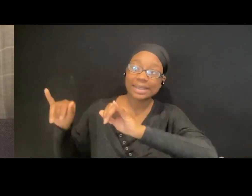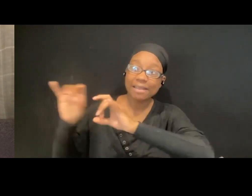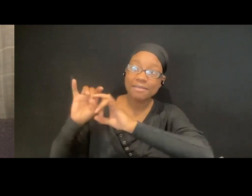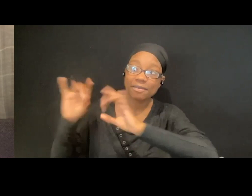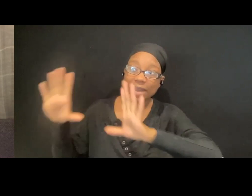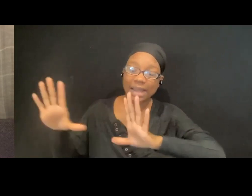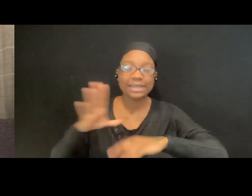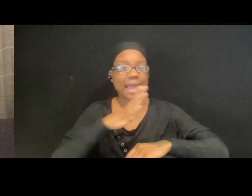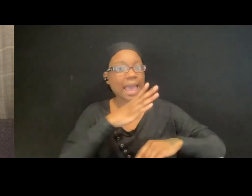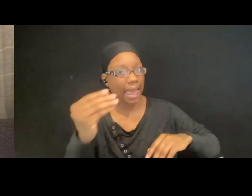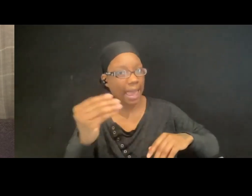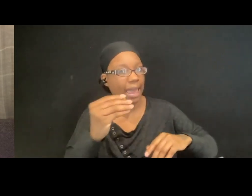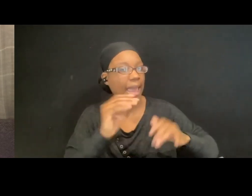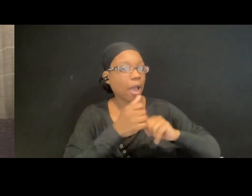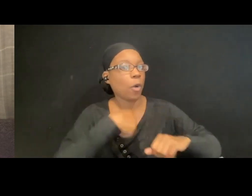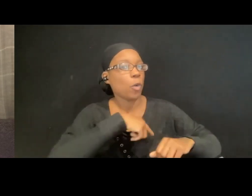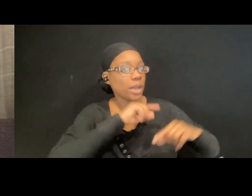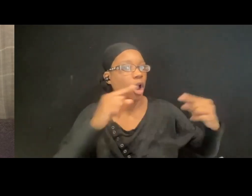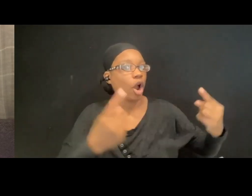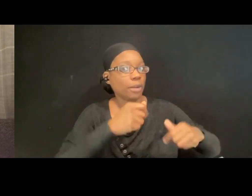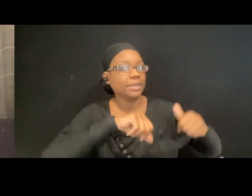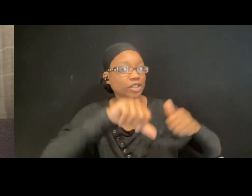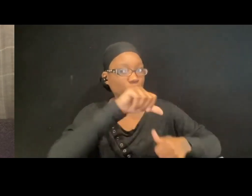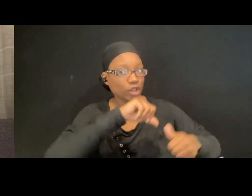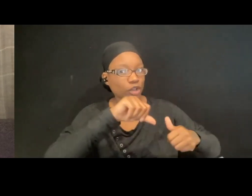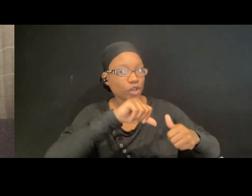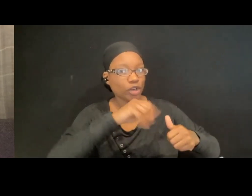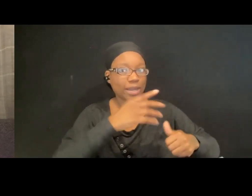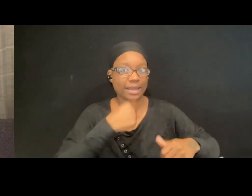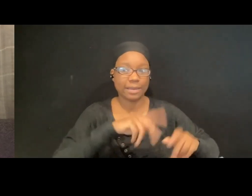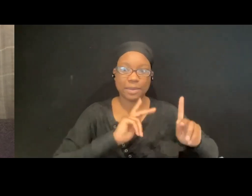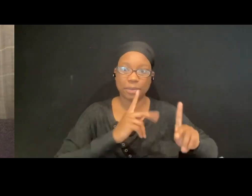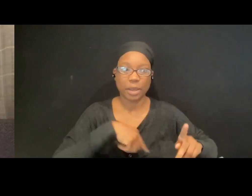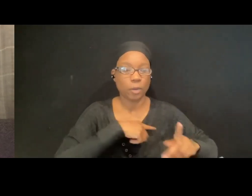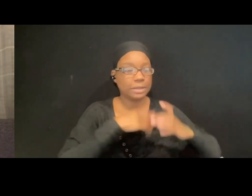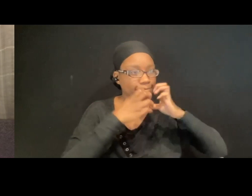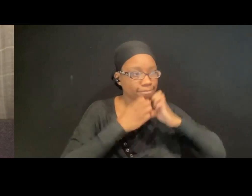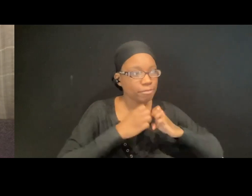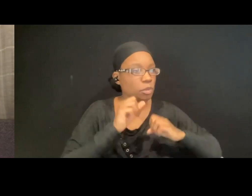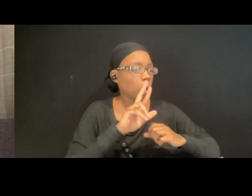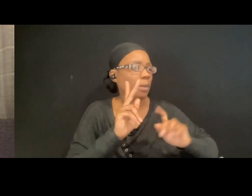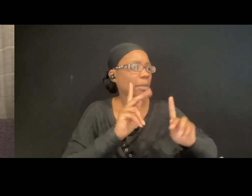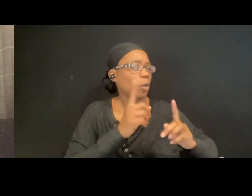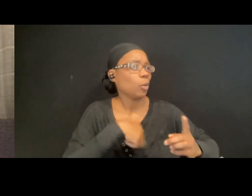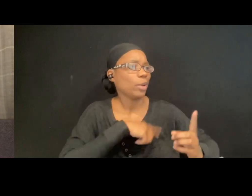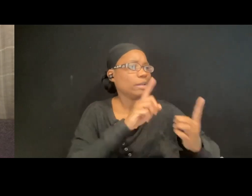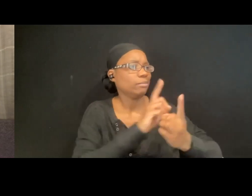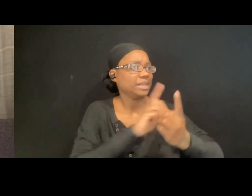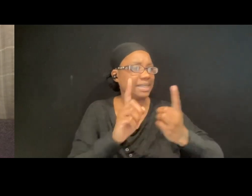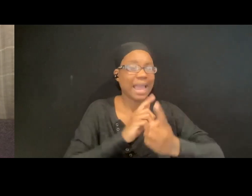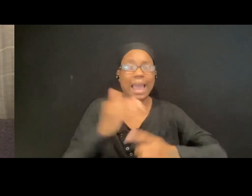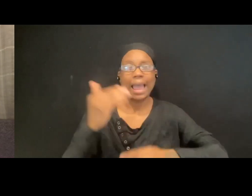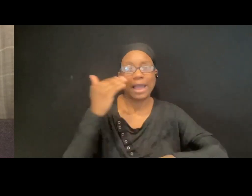do, when the way we harm each other, like the people that we actually care about or the people that we just come into contact with. I know that's sort of